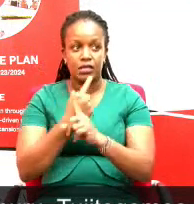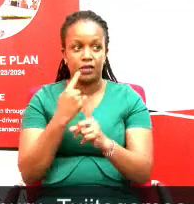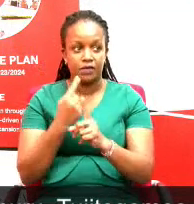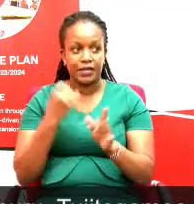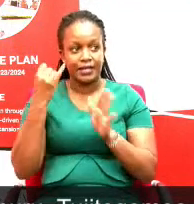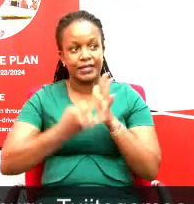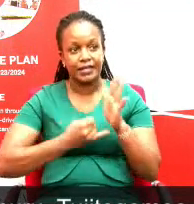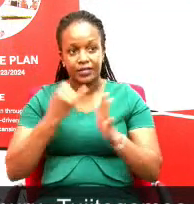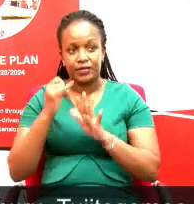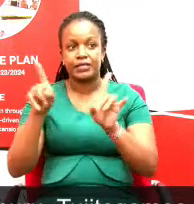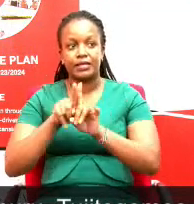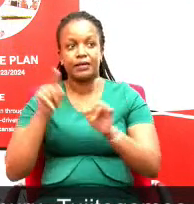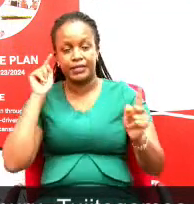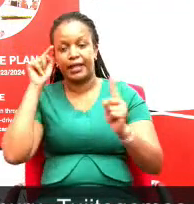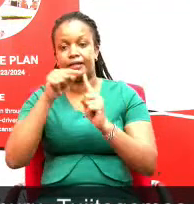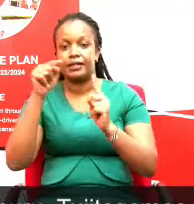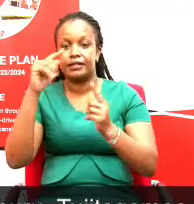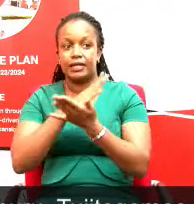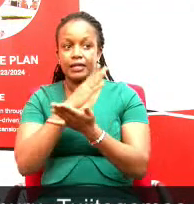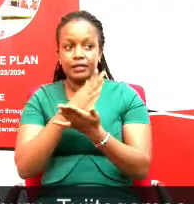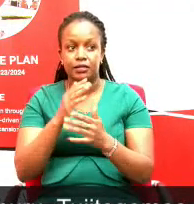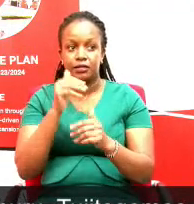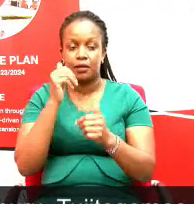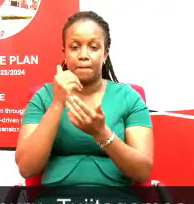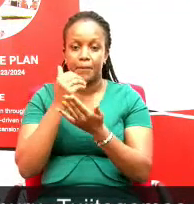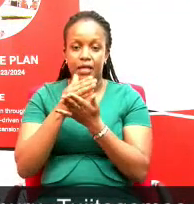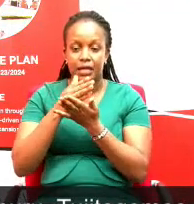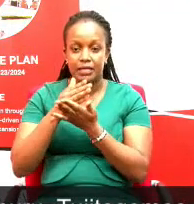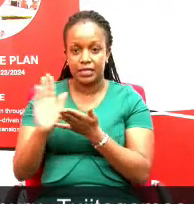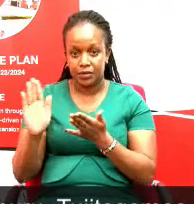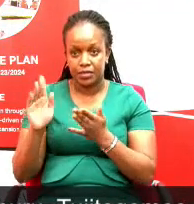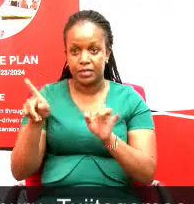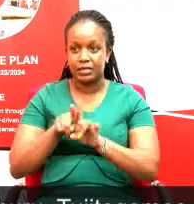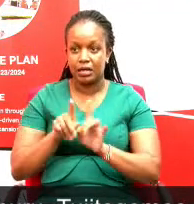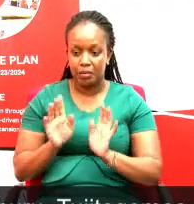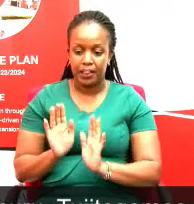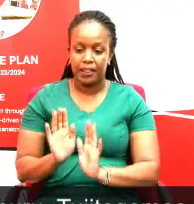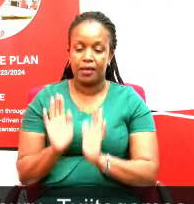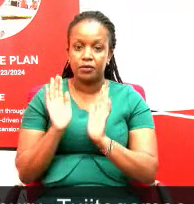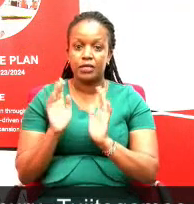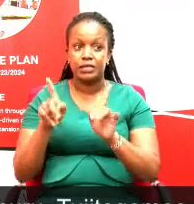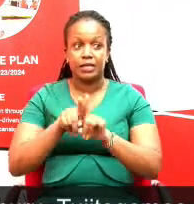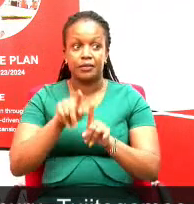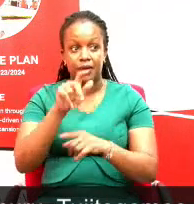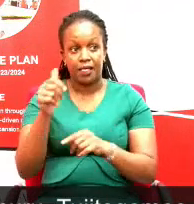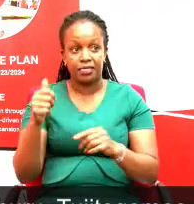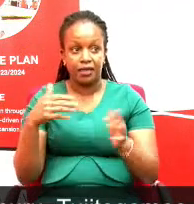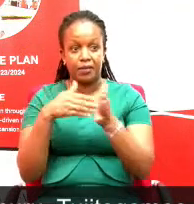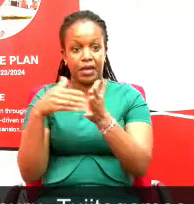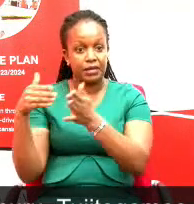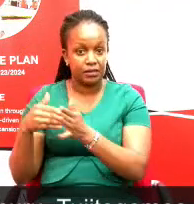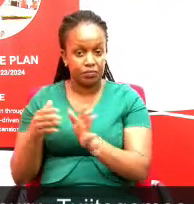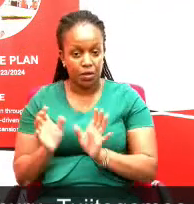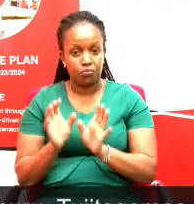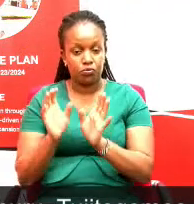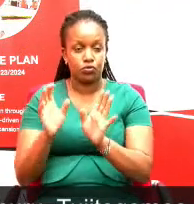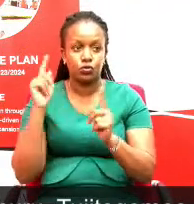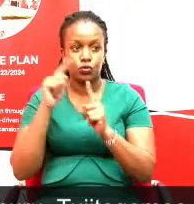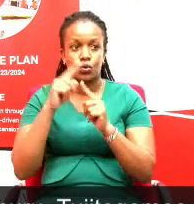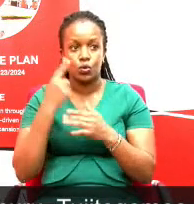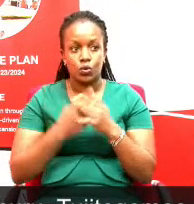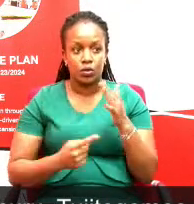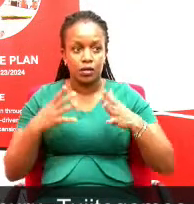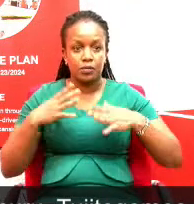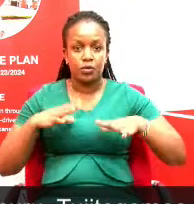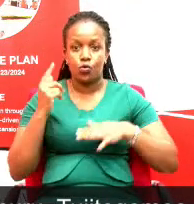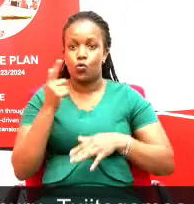certain targeted sectors being exempt, being zero-rated, while the rest of the burden is being pushed to only people who don't